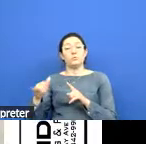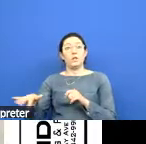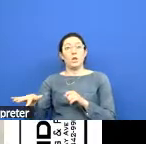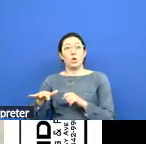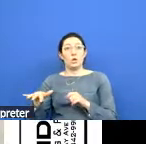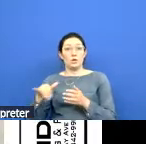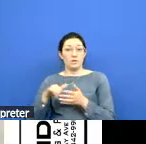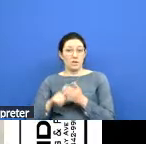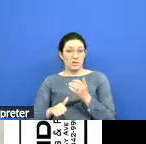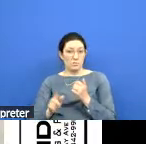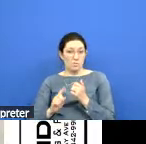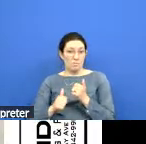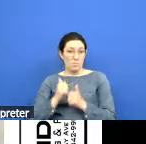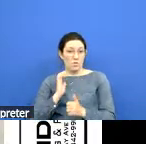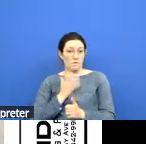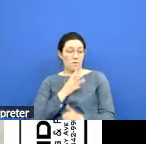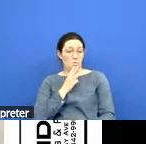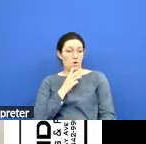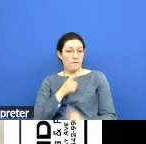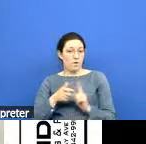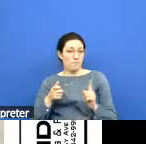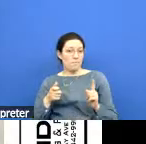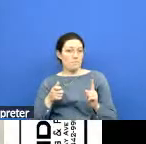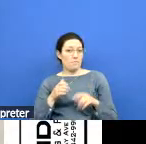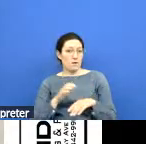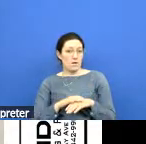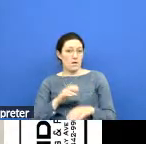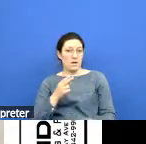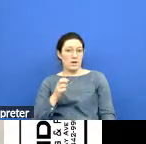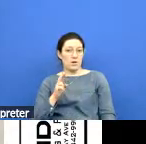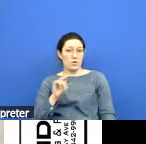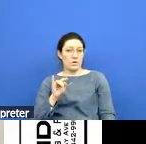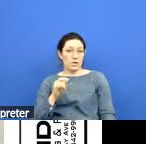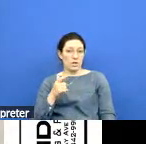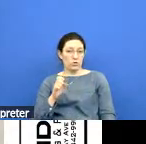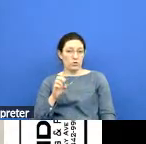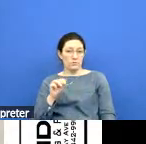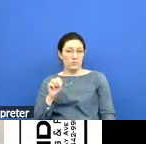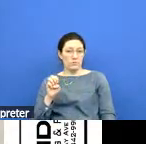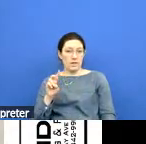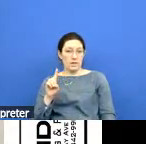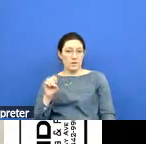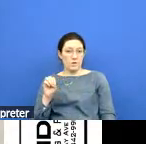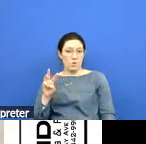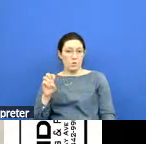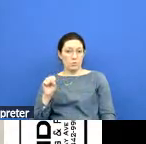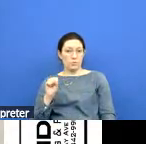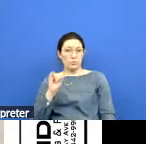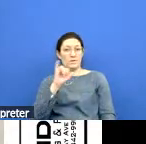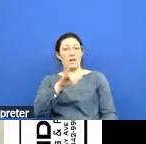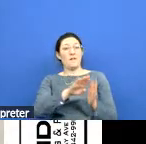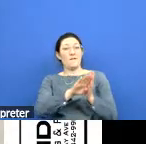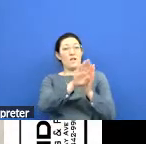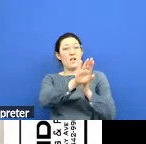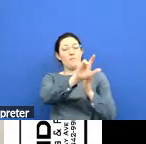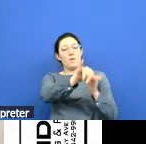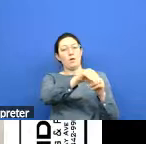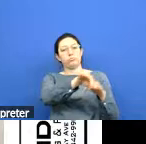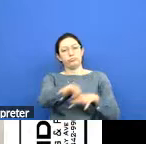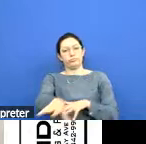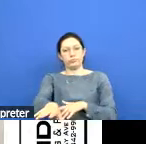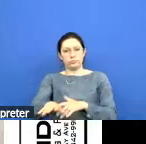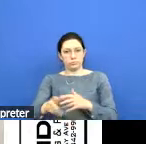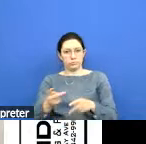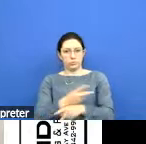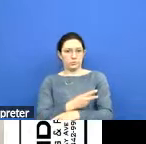of the water comes from. So When Heritage Meadows was developed, that's why all that was developed and made